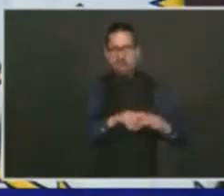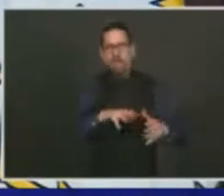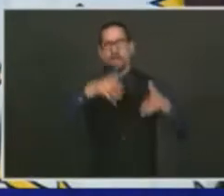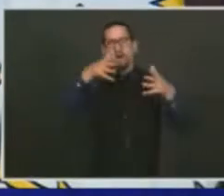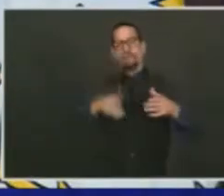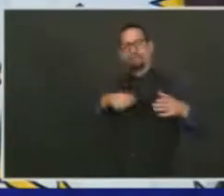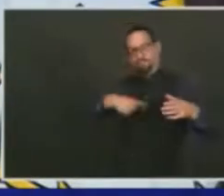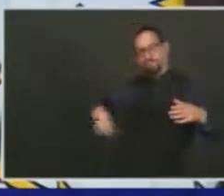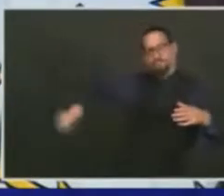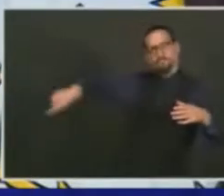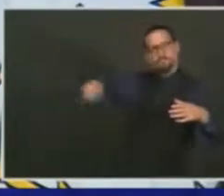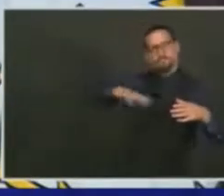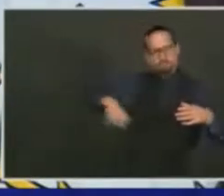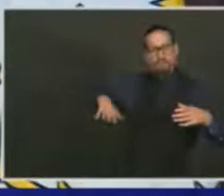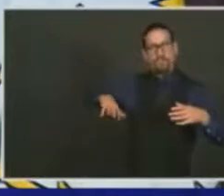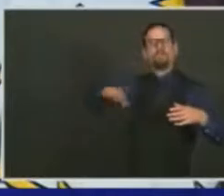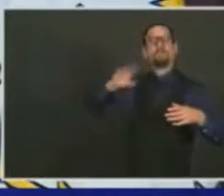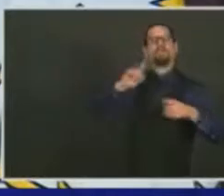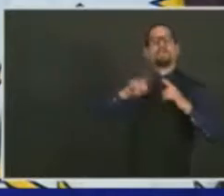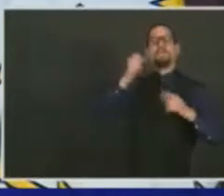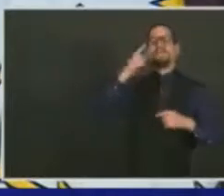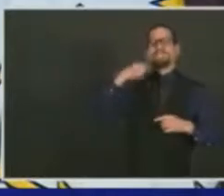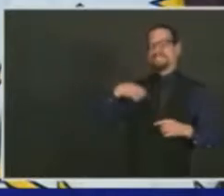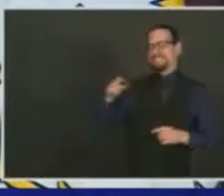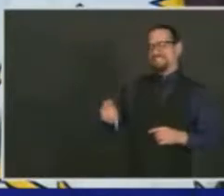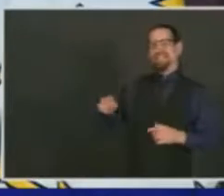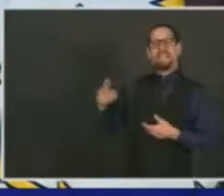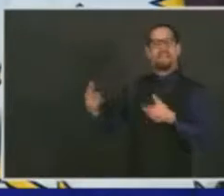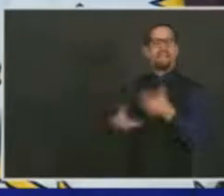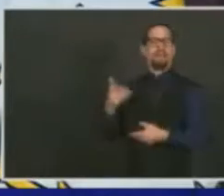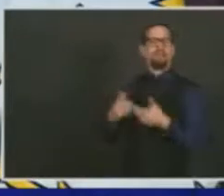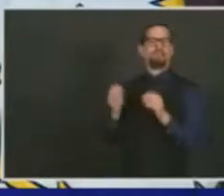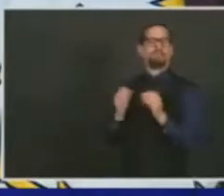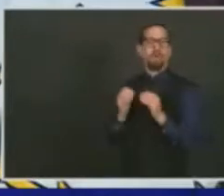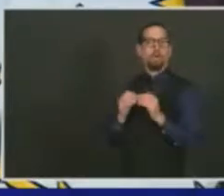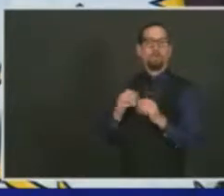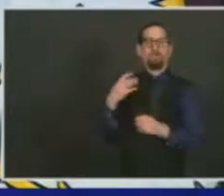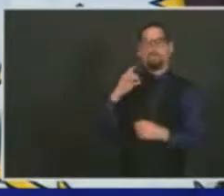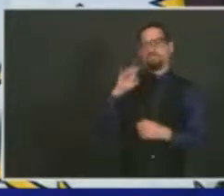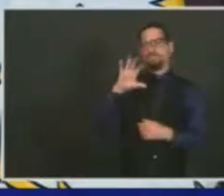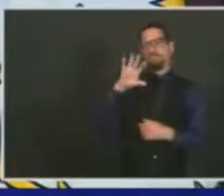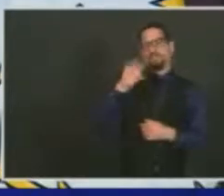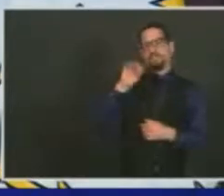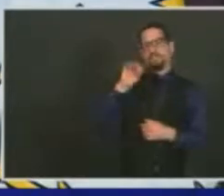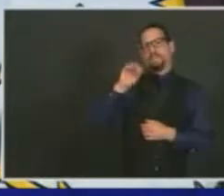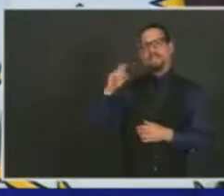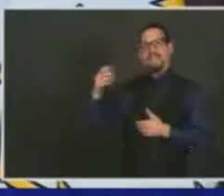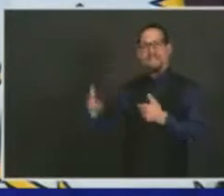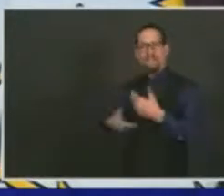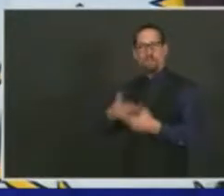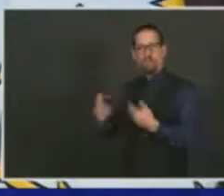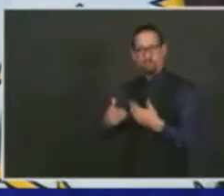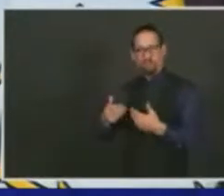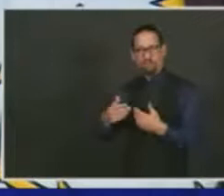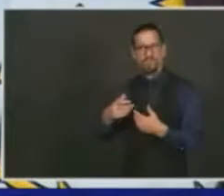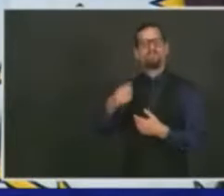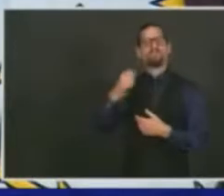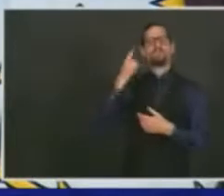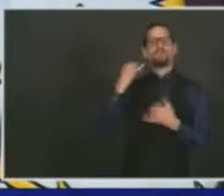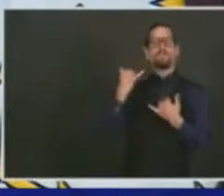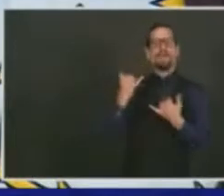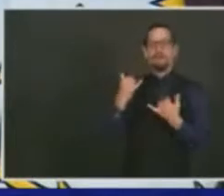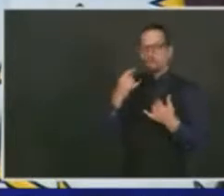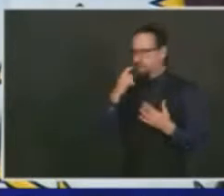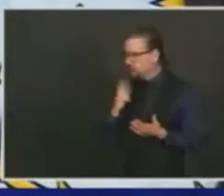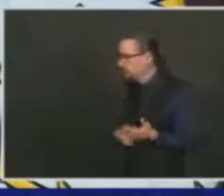So I don't want you to think we are standing still. The volume is going up. We know we need to do